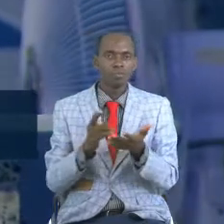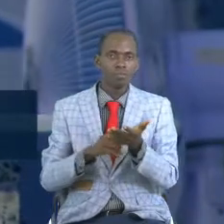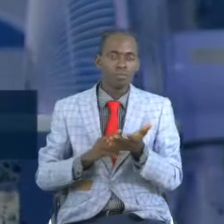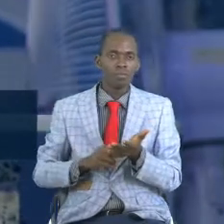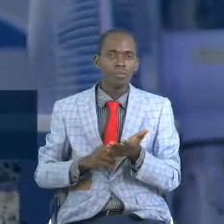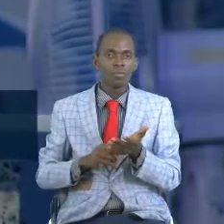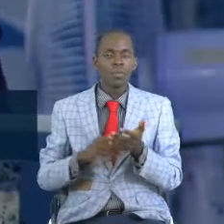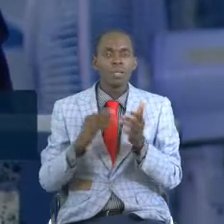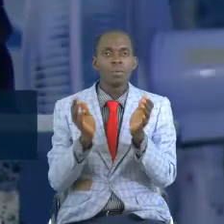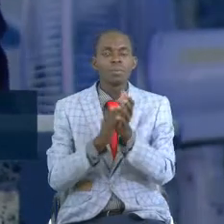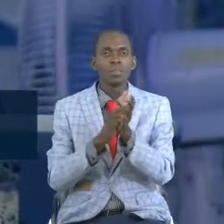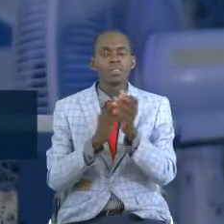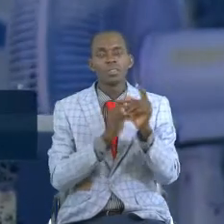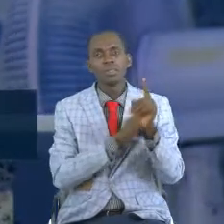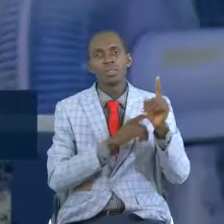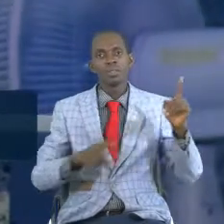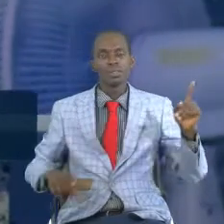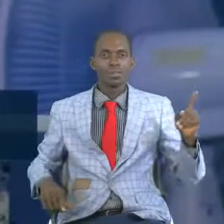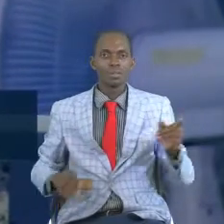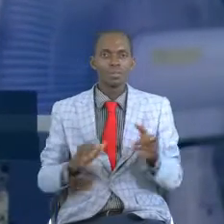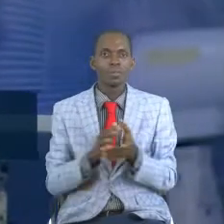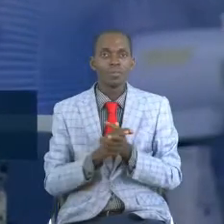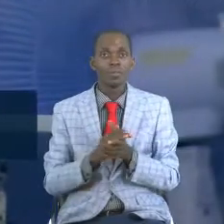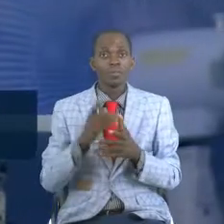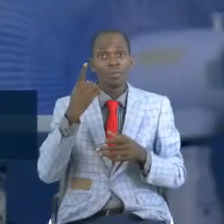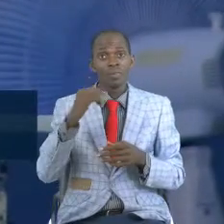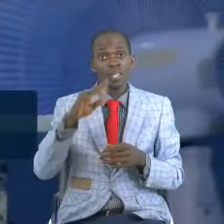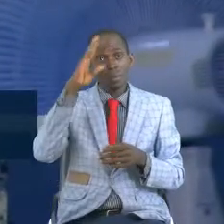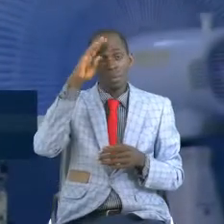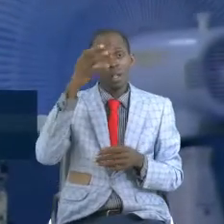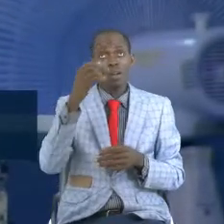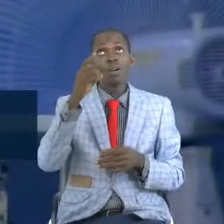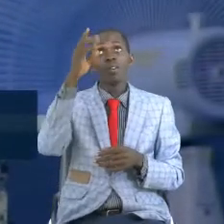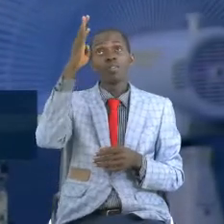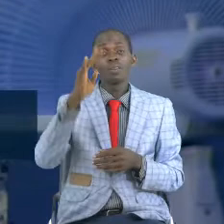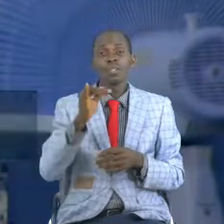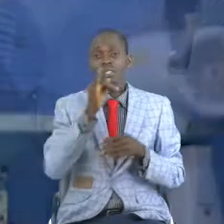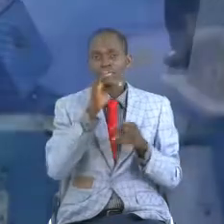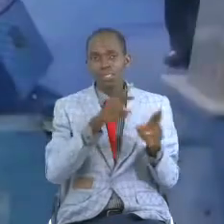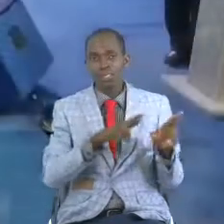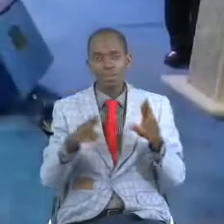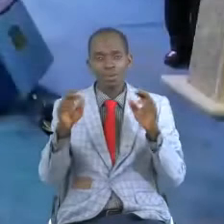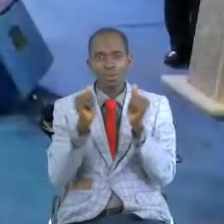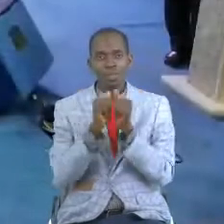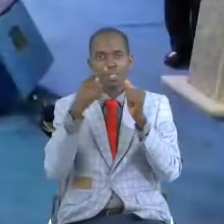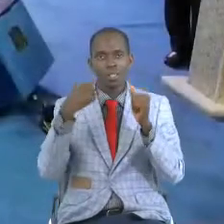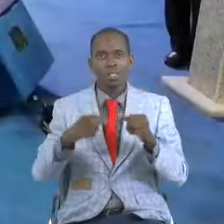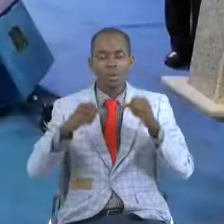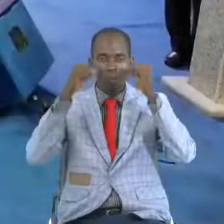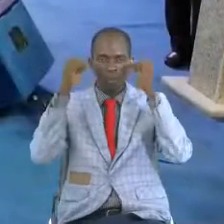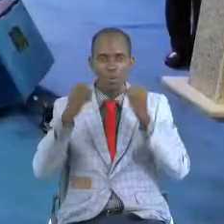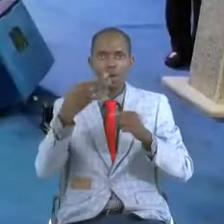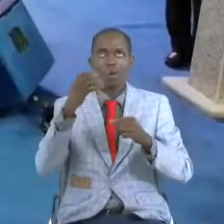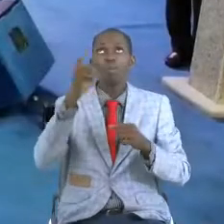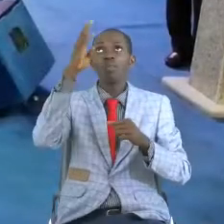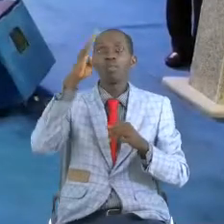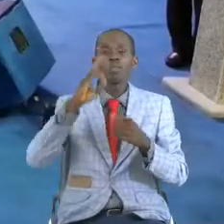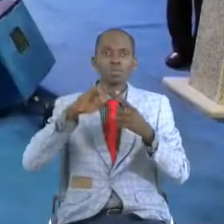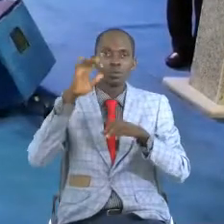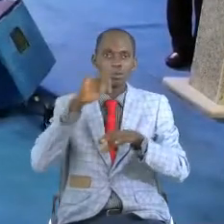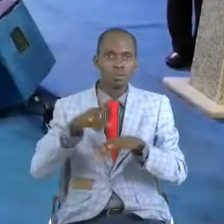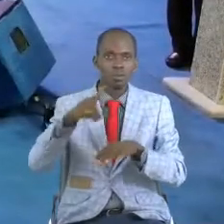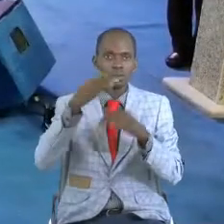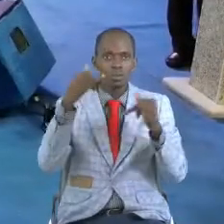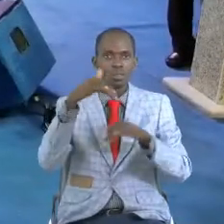Praise the Lord. The man of God is ready now with the power of God to touch you tonight. Tonight, the blind